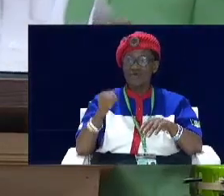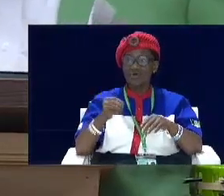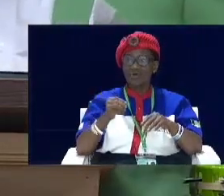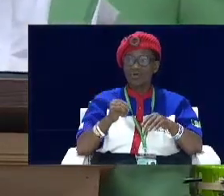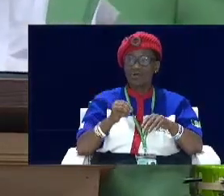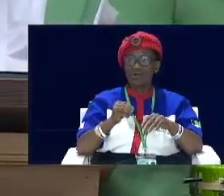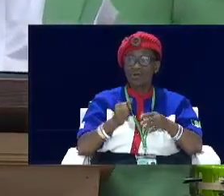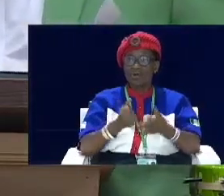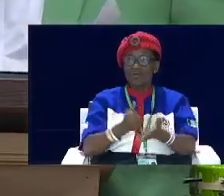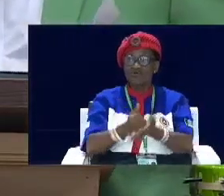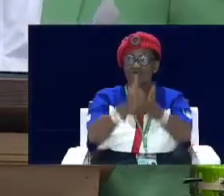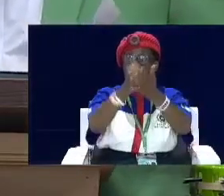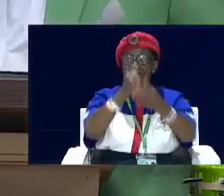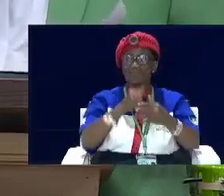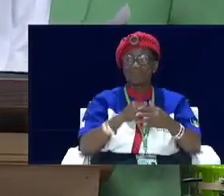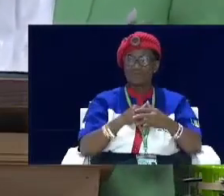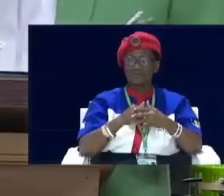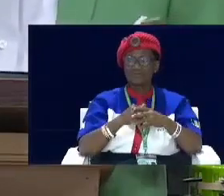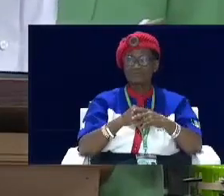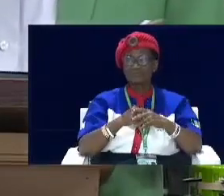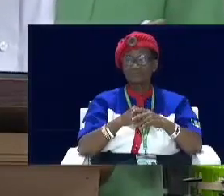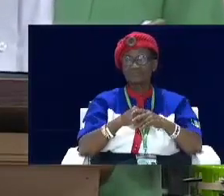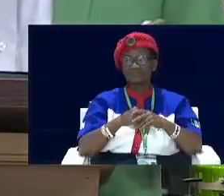for help.